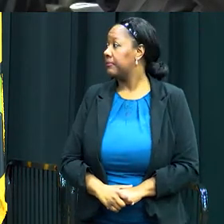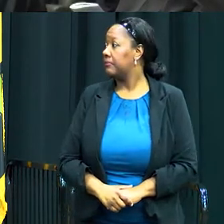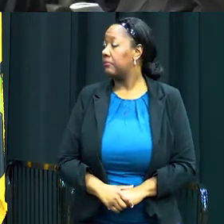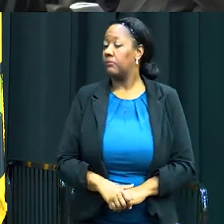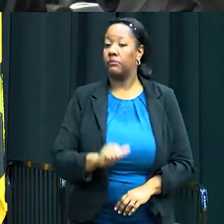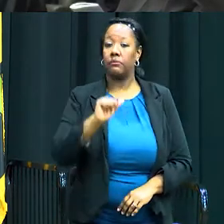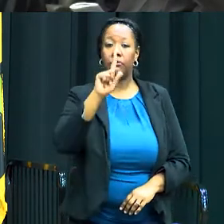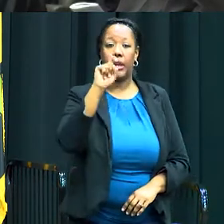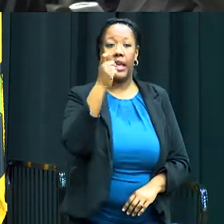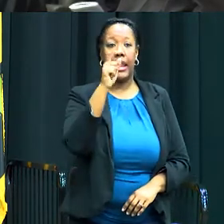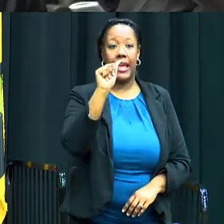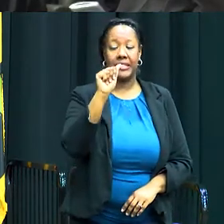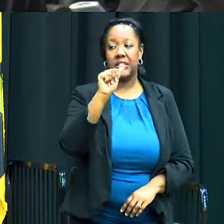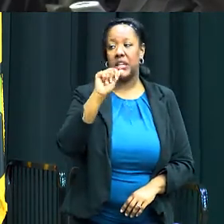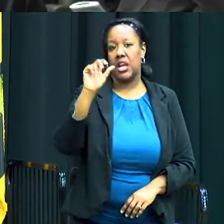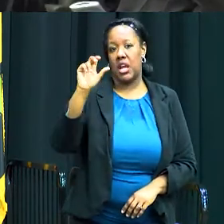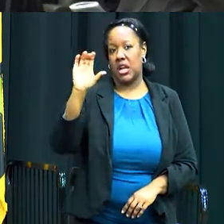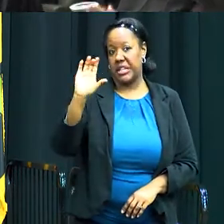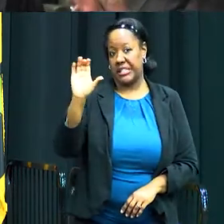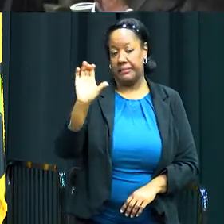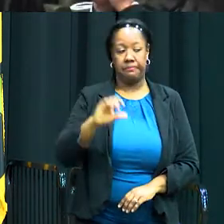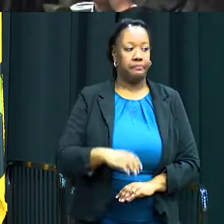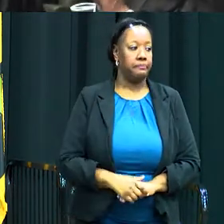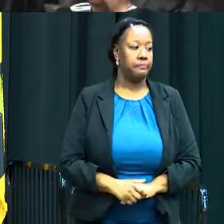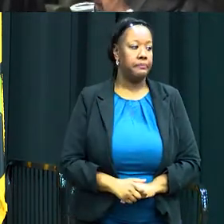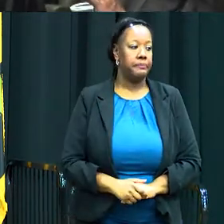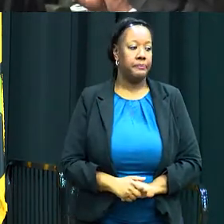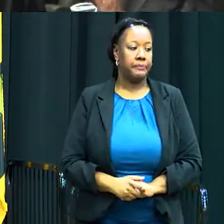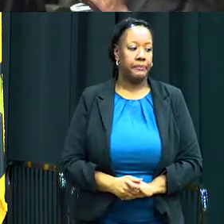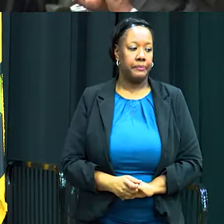Alexa Nicole Kasim.